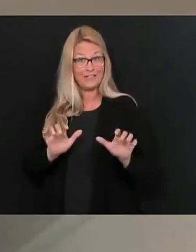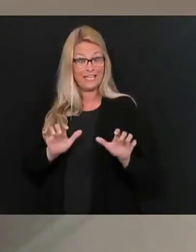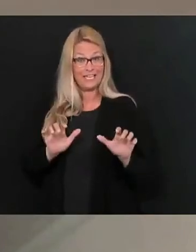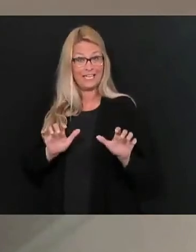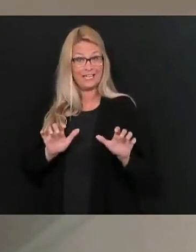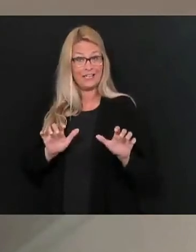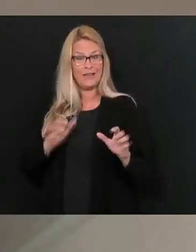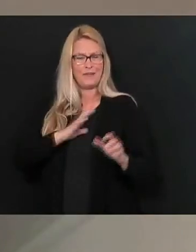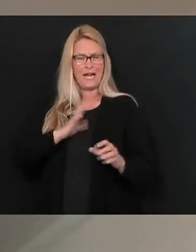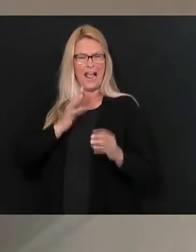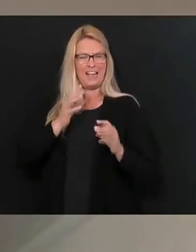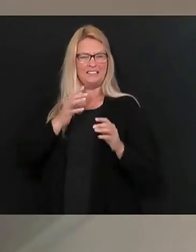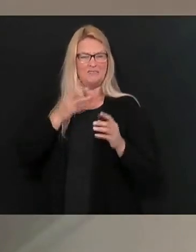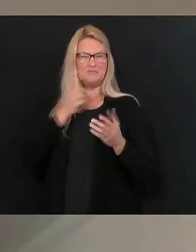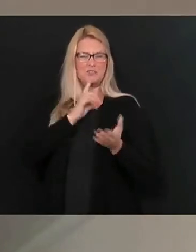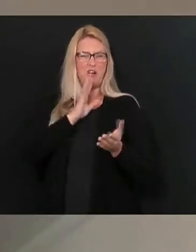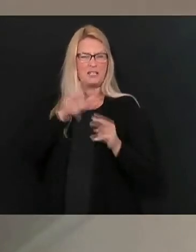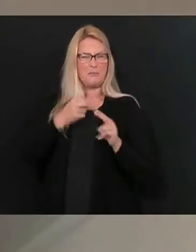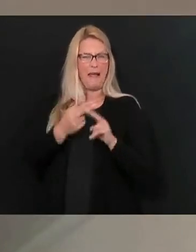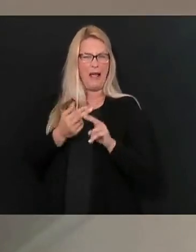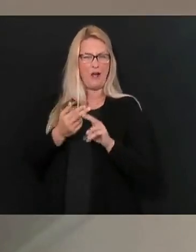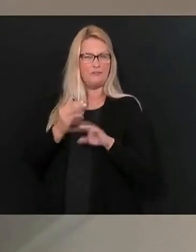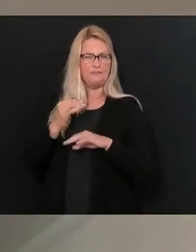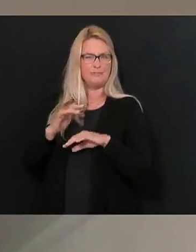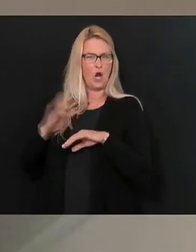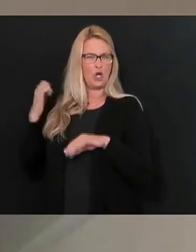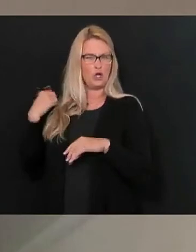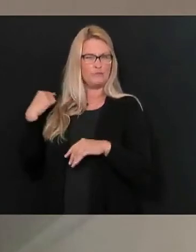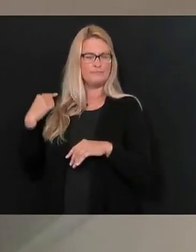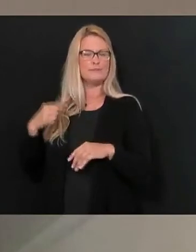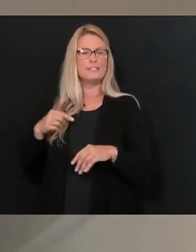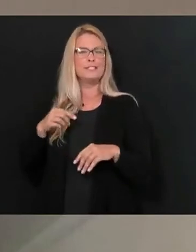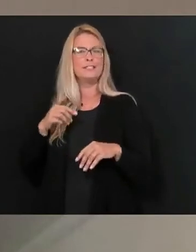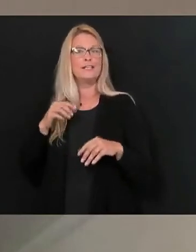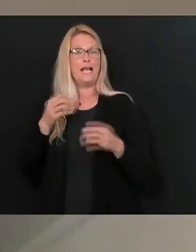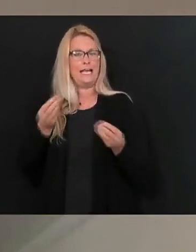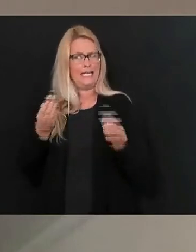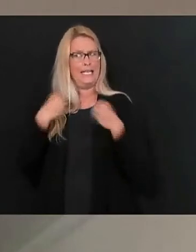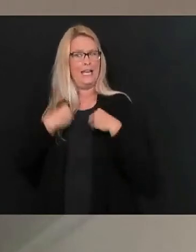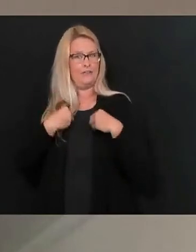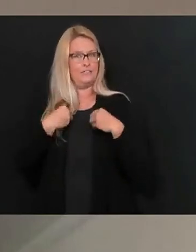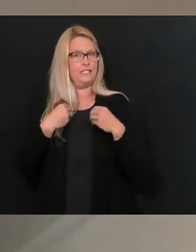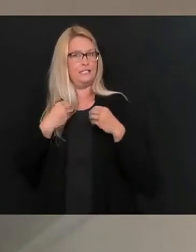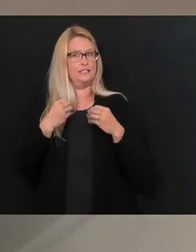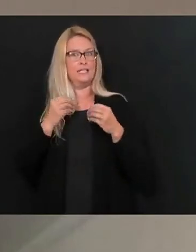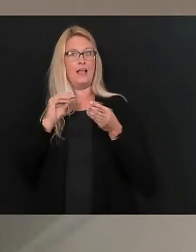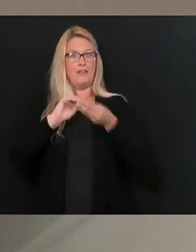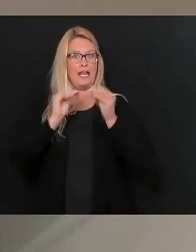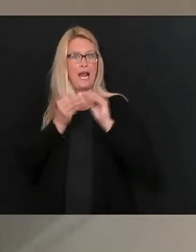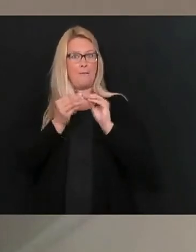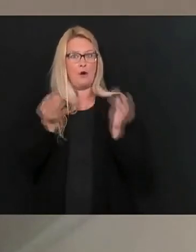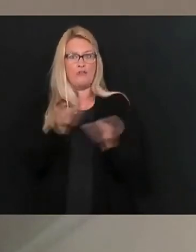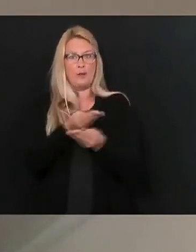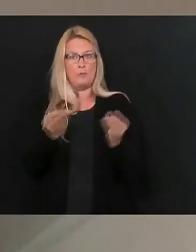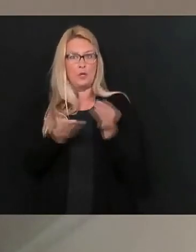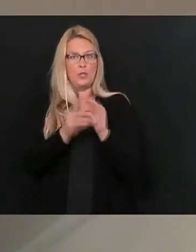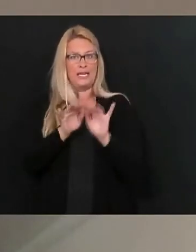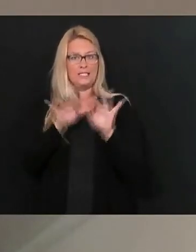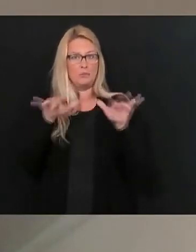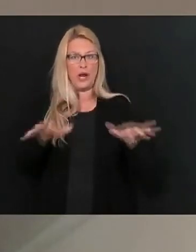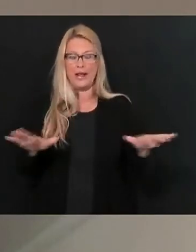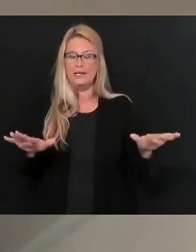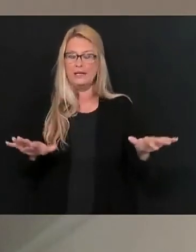to early do give us insight about the level and the rate of community spread. But I think that's what's